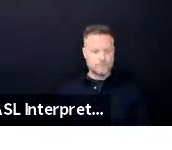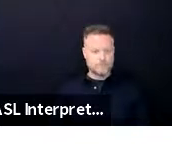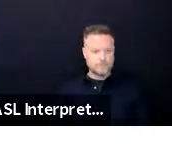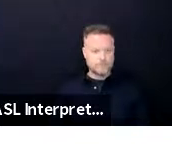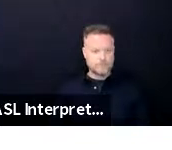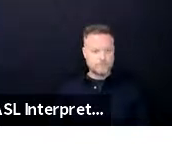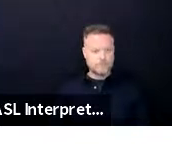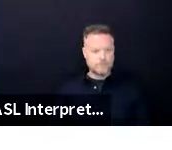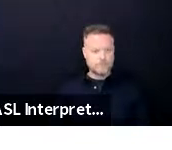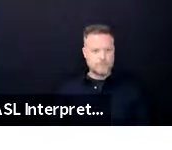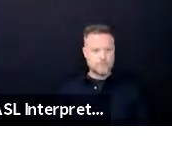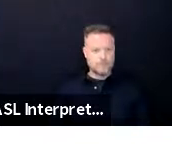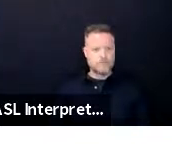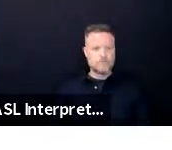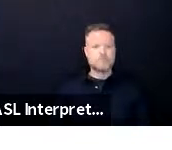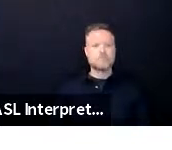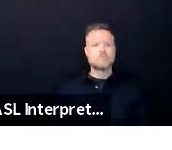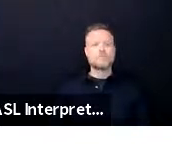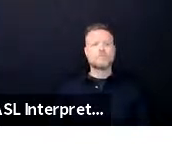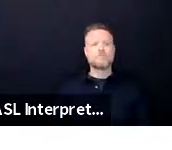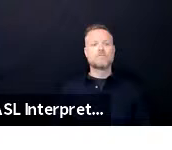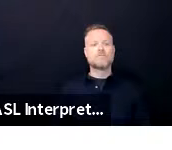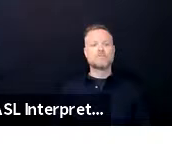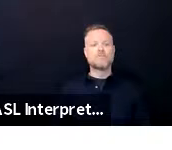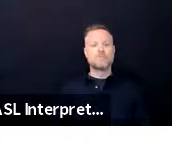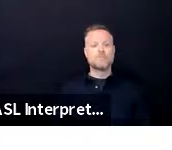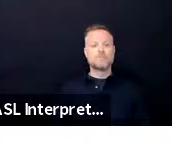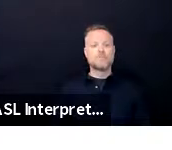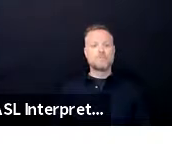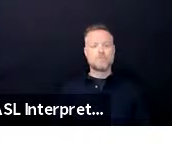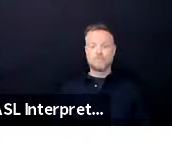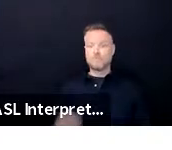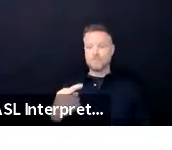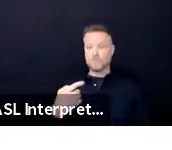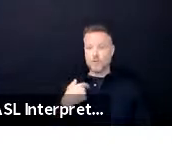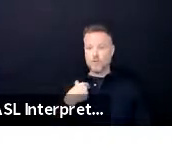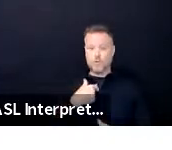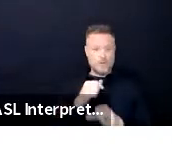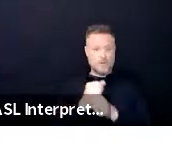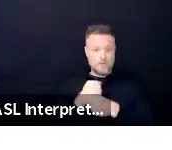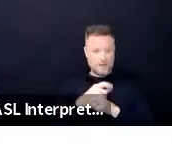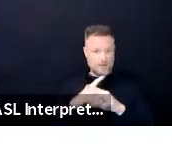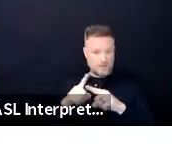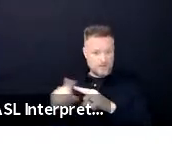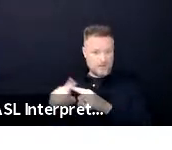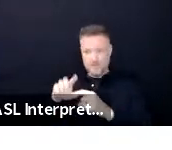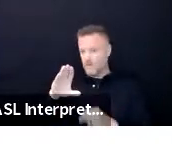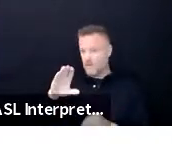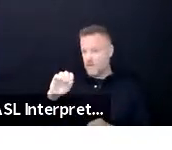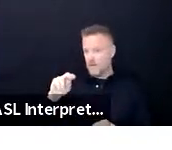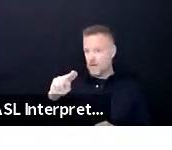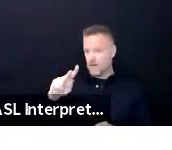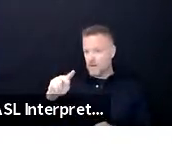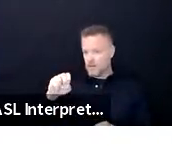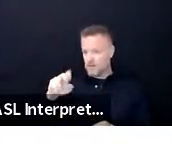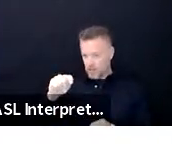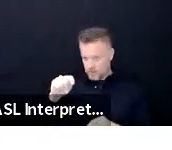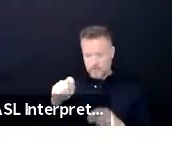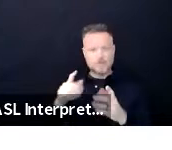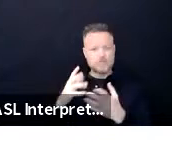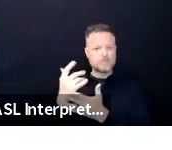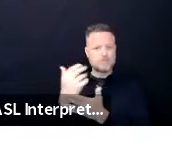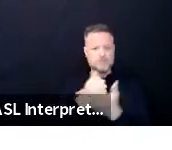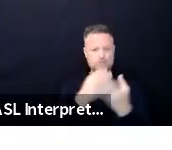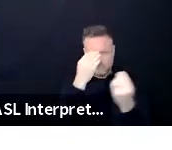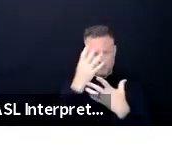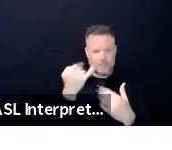So we create the content, and we're also gathering information for people who